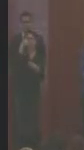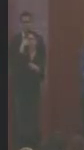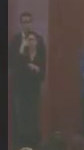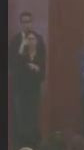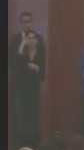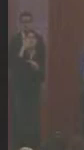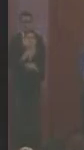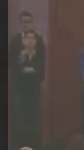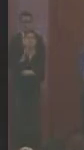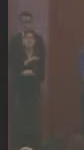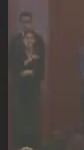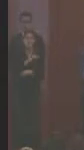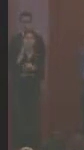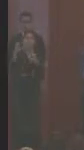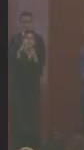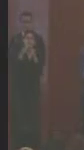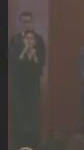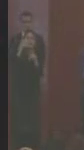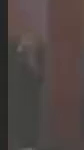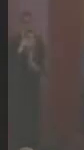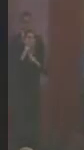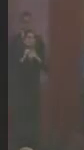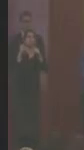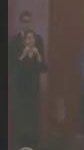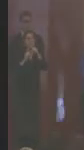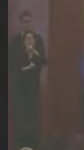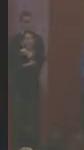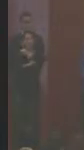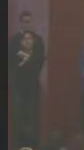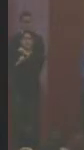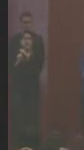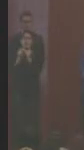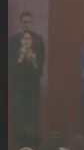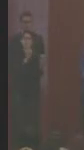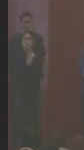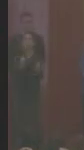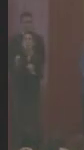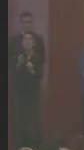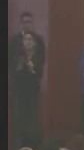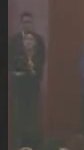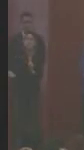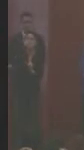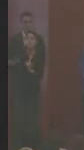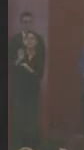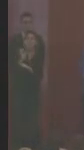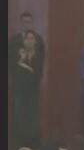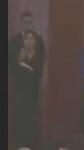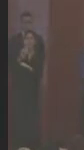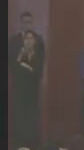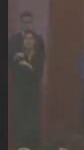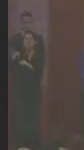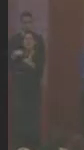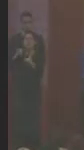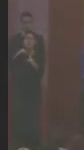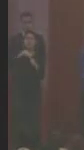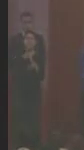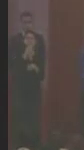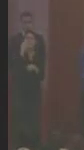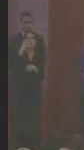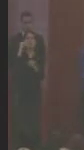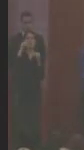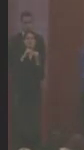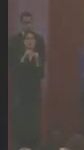intensify efforts between the central government and decentralized governments to strengthen land use planning